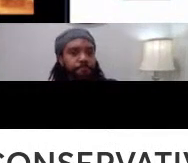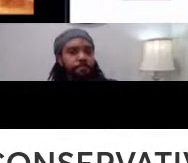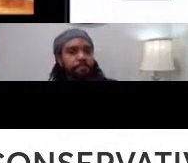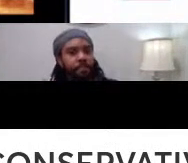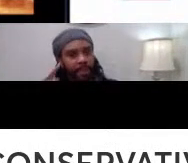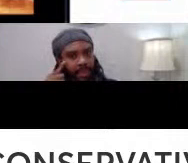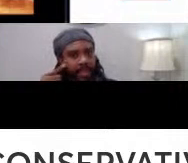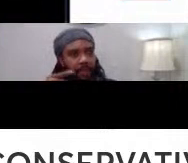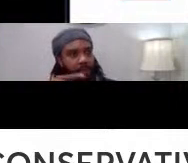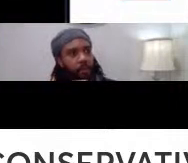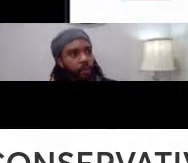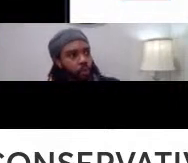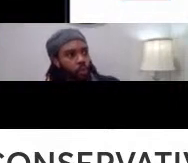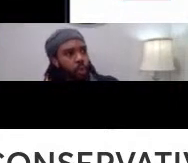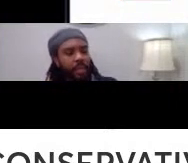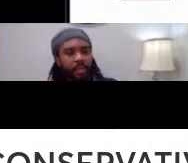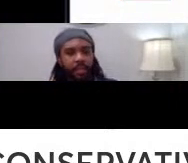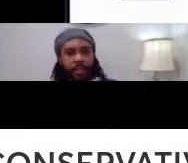power.